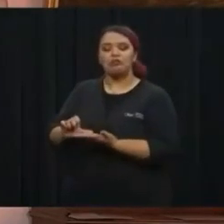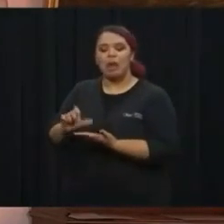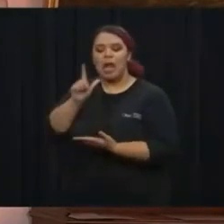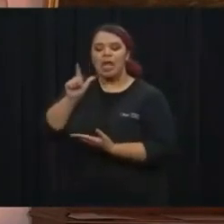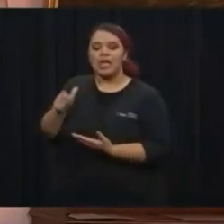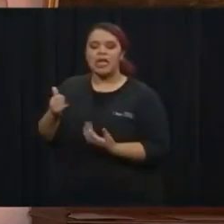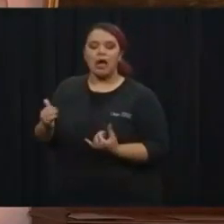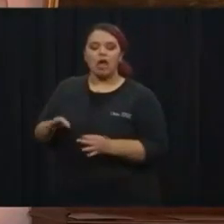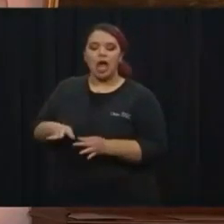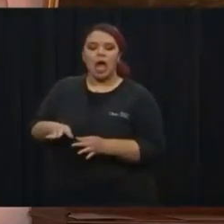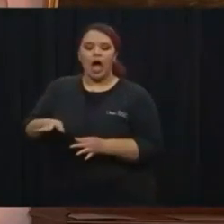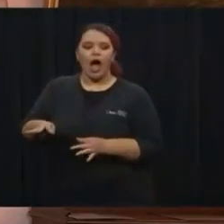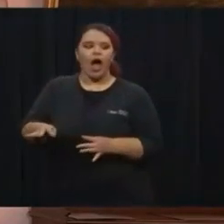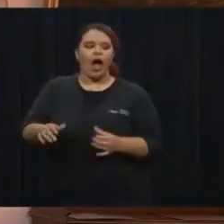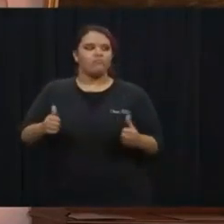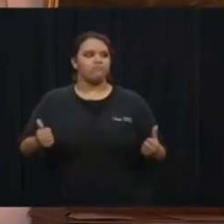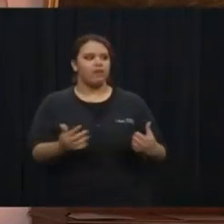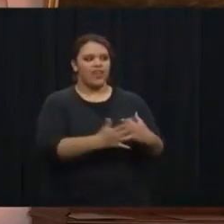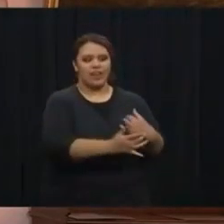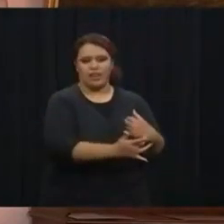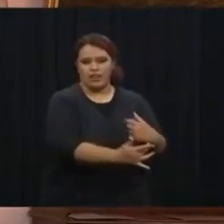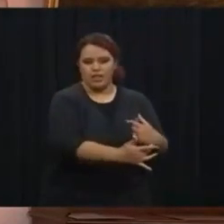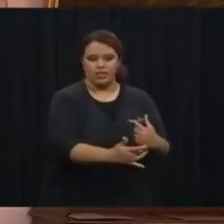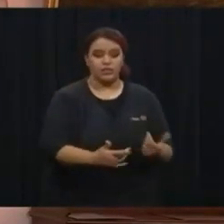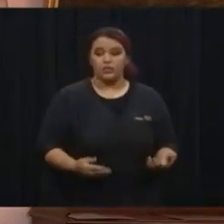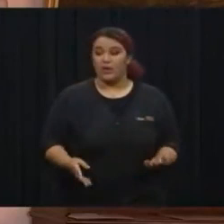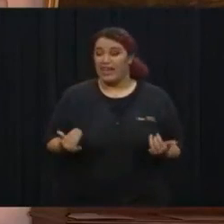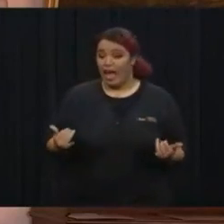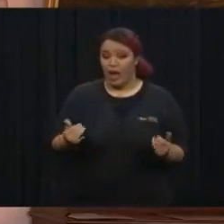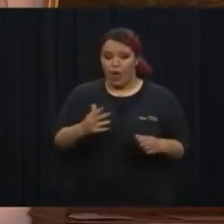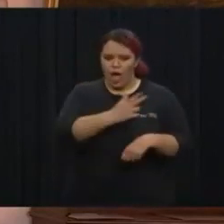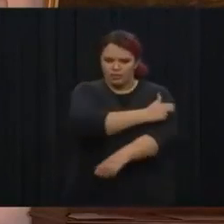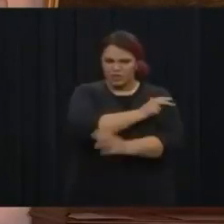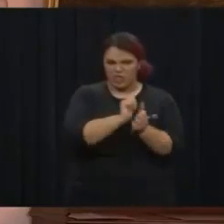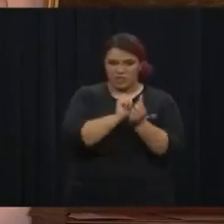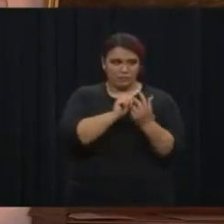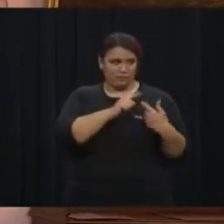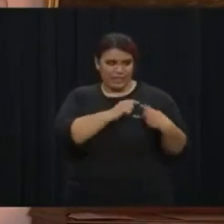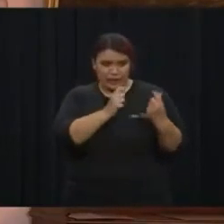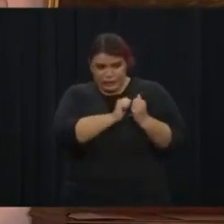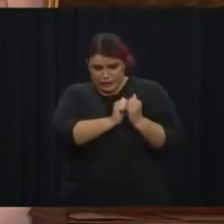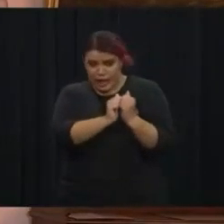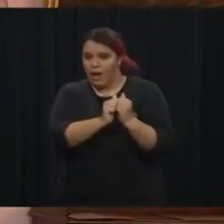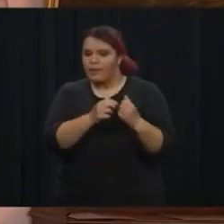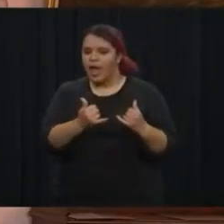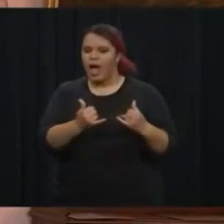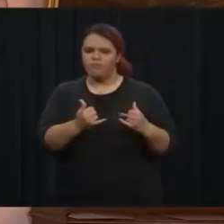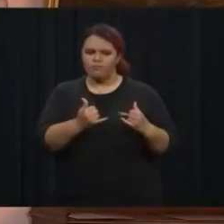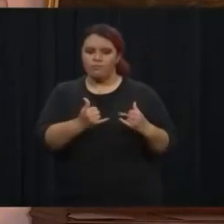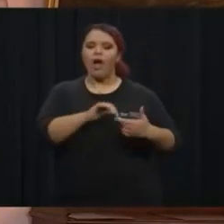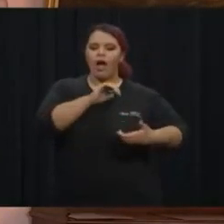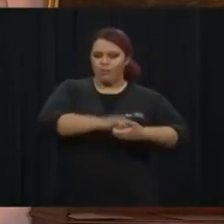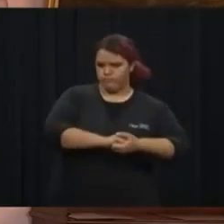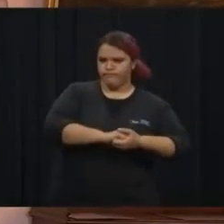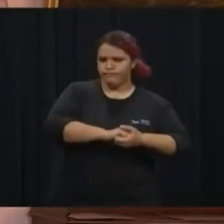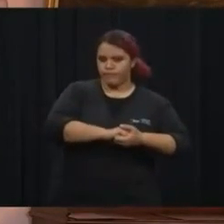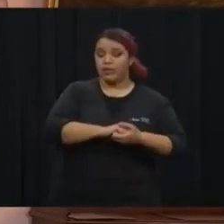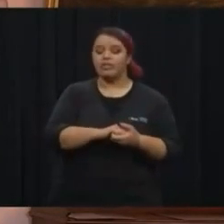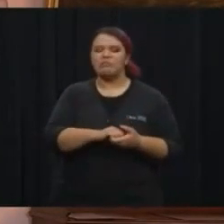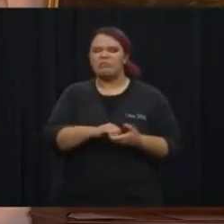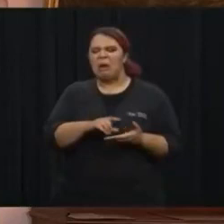tents. This is to create separation as well as additional space. But we had a conference